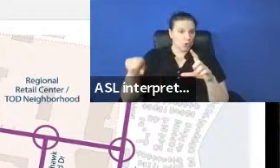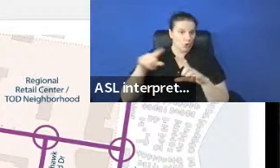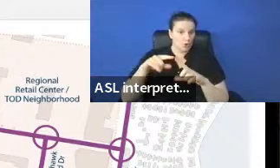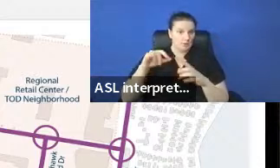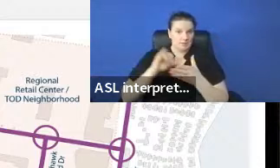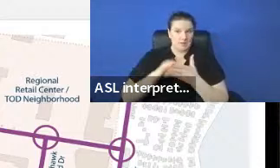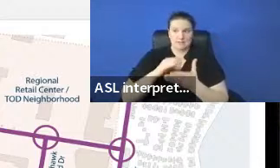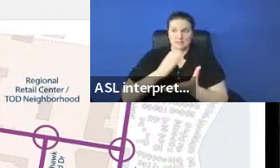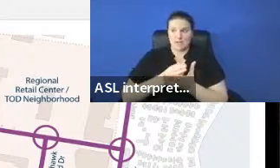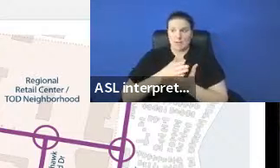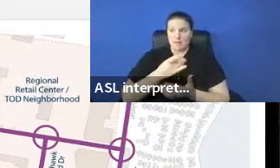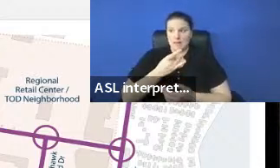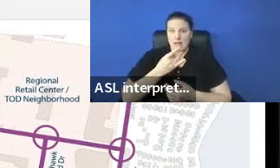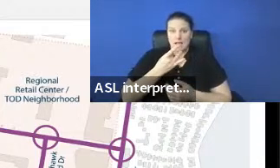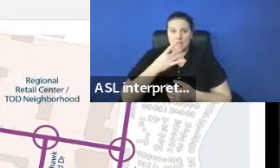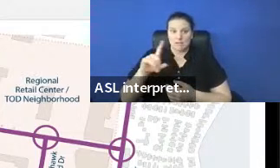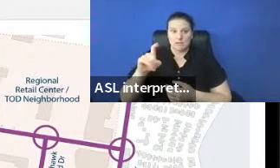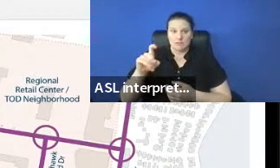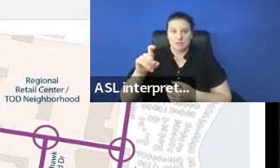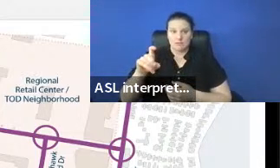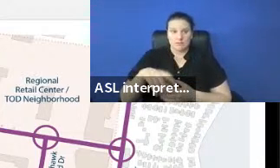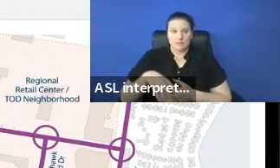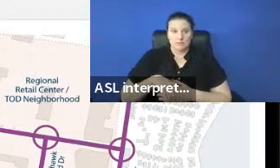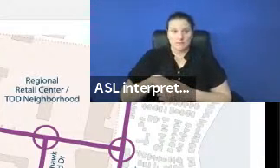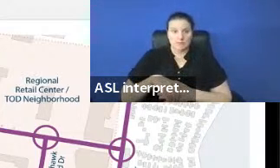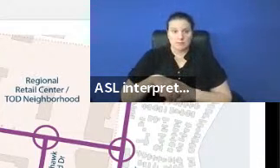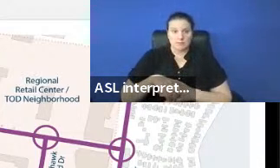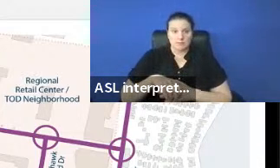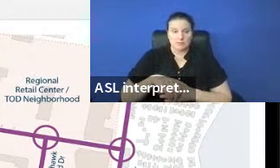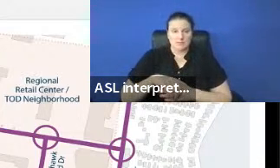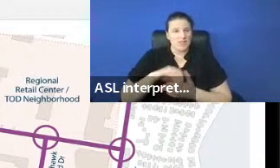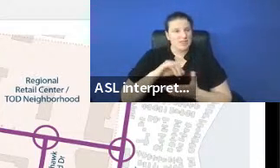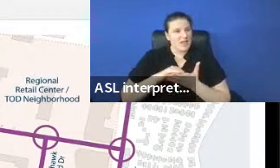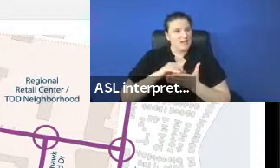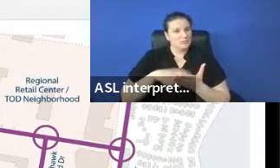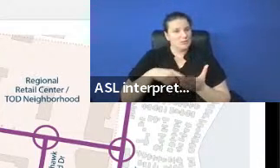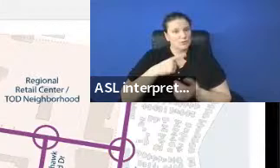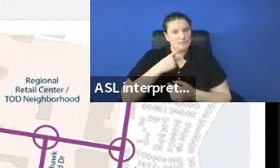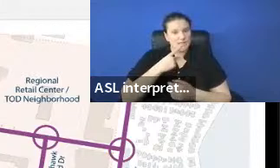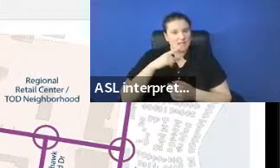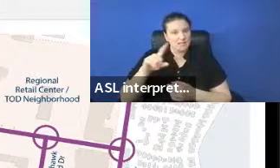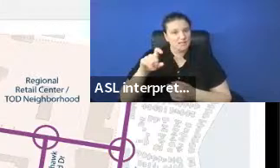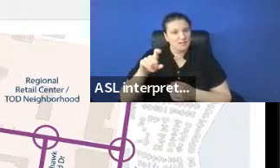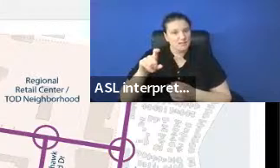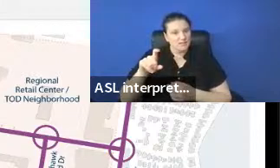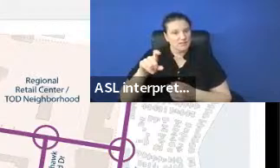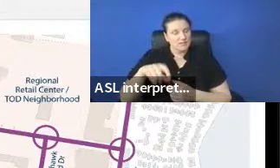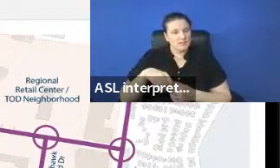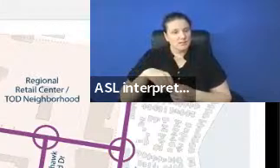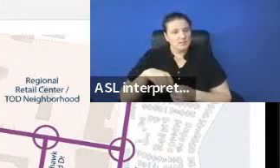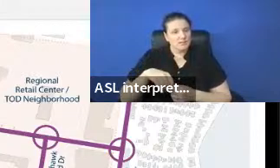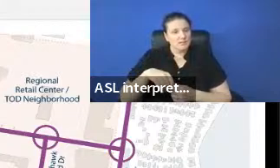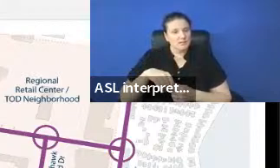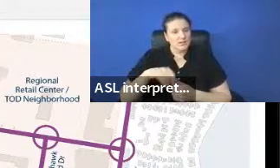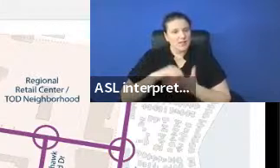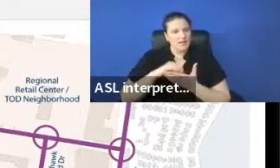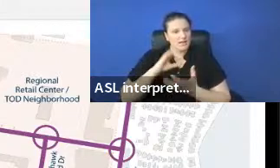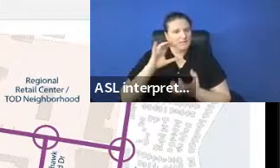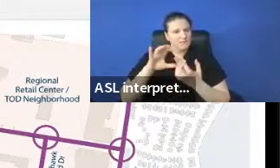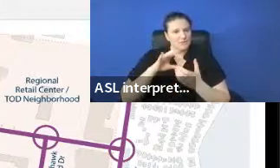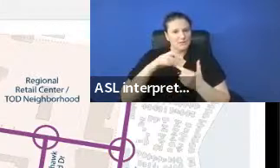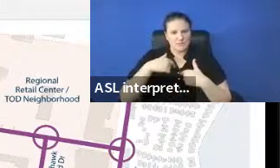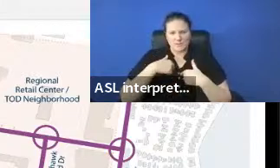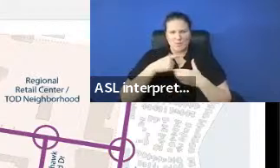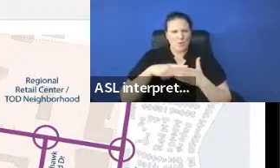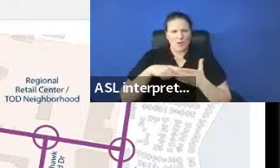a stoplight? Is that what you're saying here? That's confusing to me, what